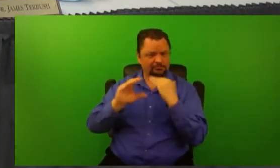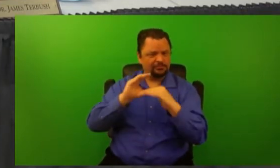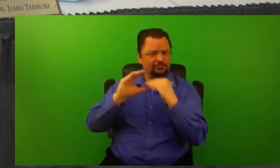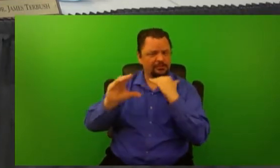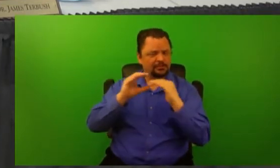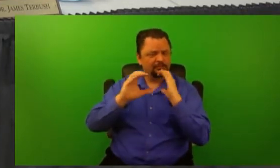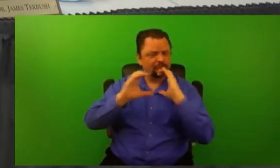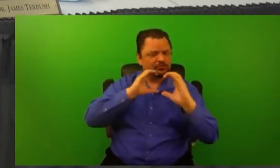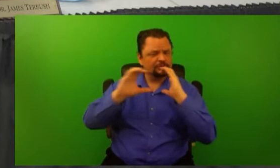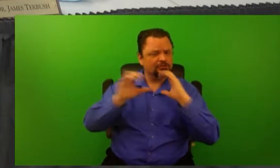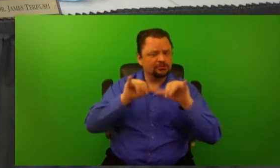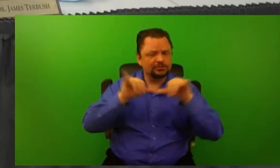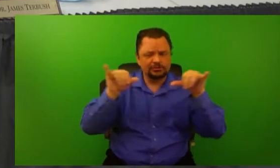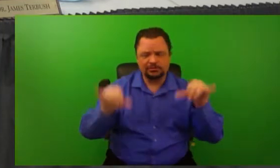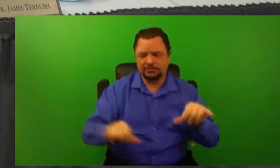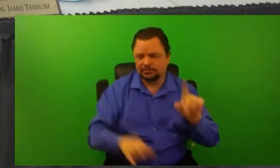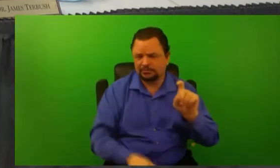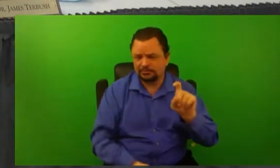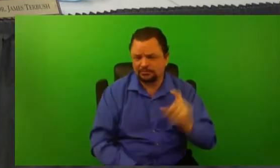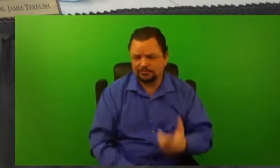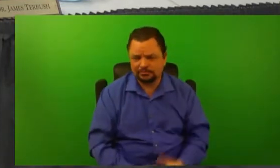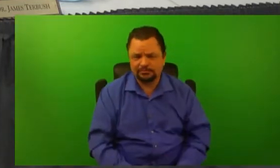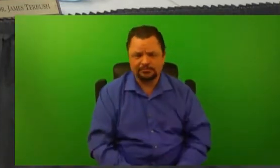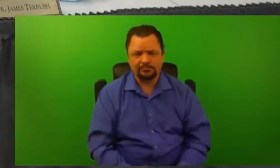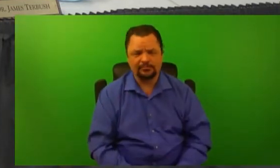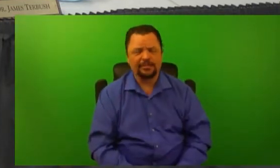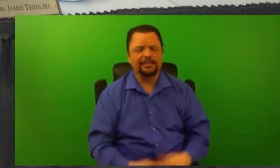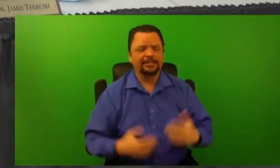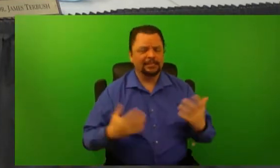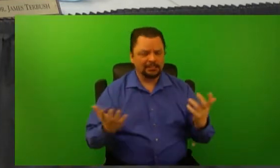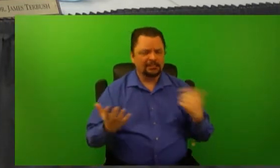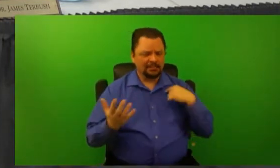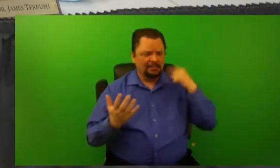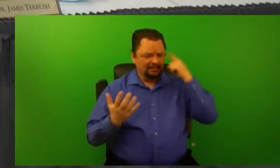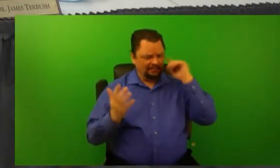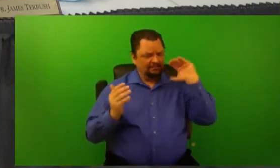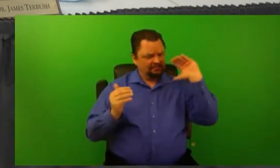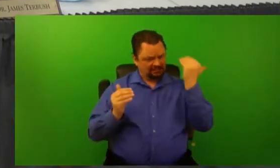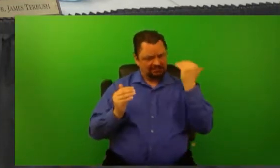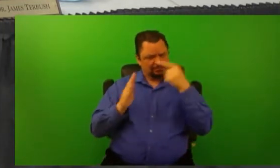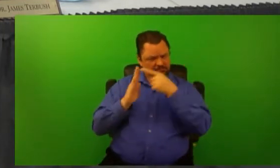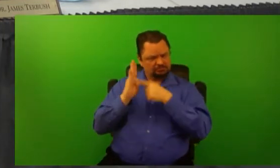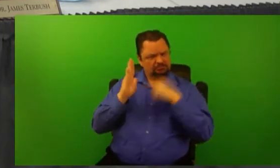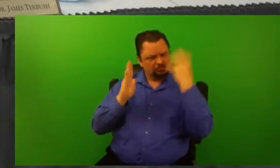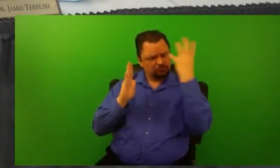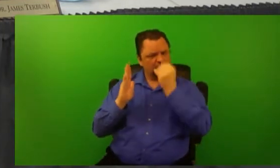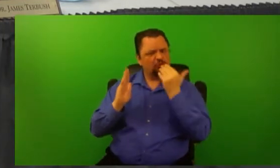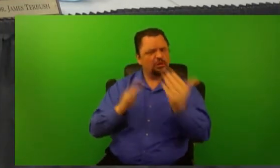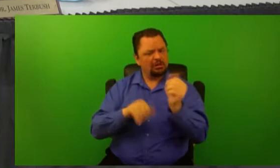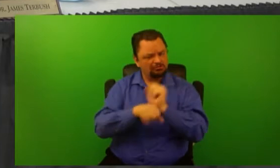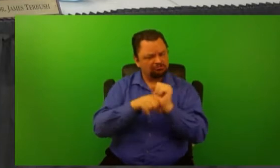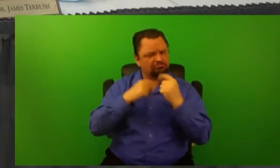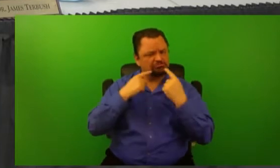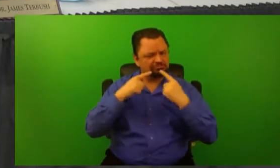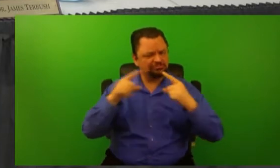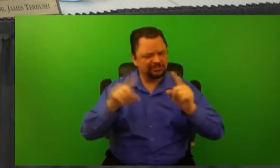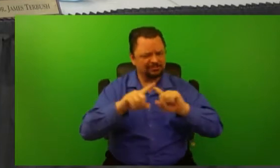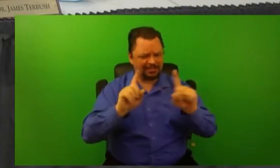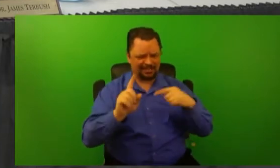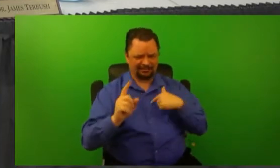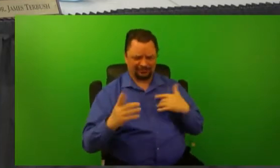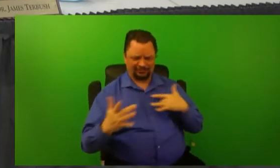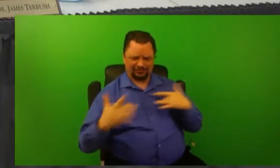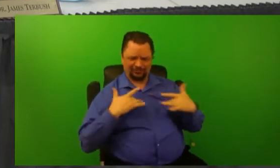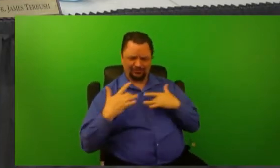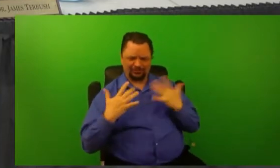questions. I think it's working pretty well, but I wonder if there could just be a little more. I'm just still worried about the clarity in